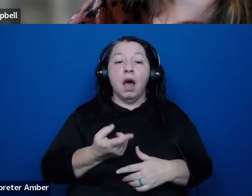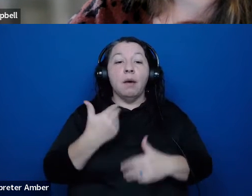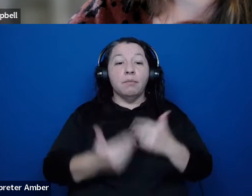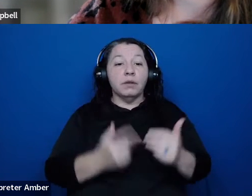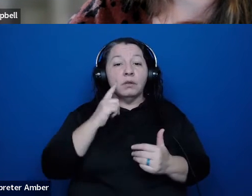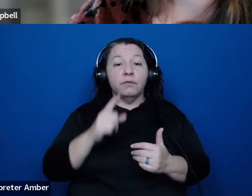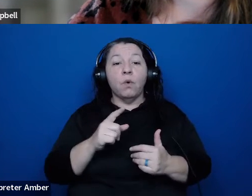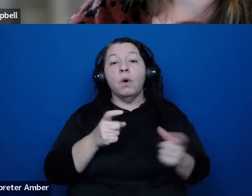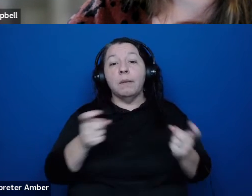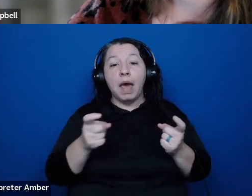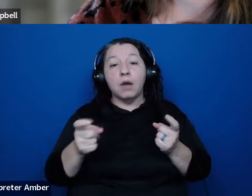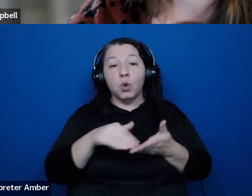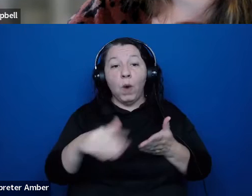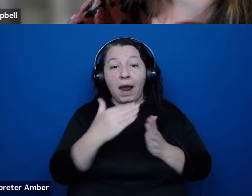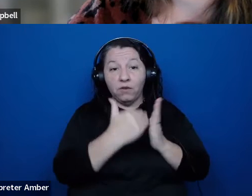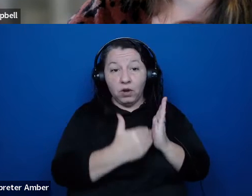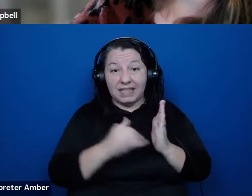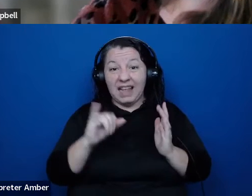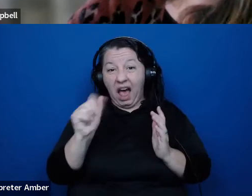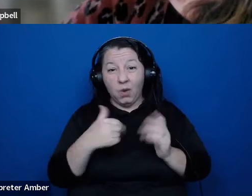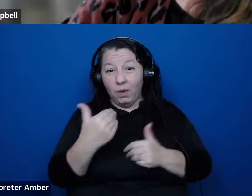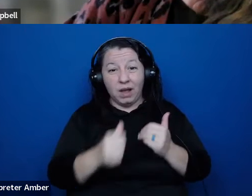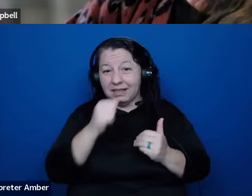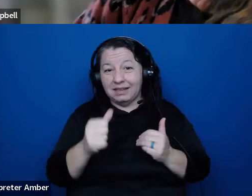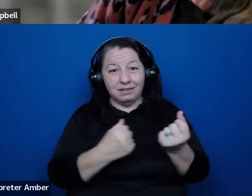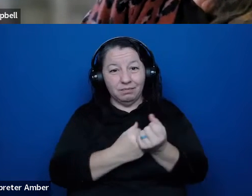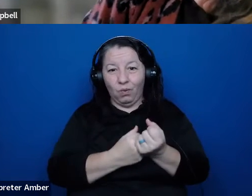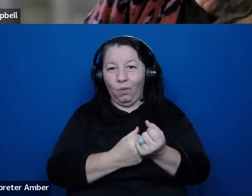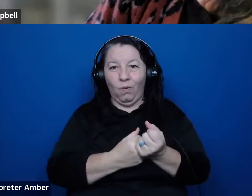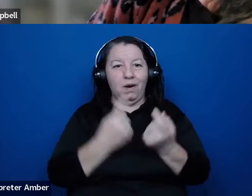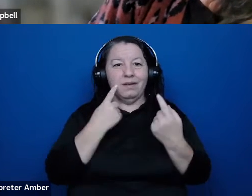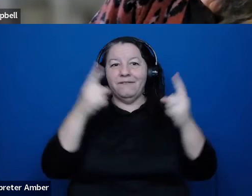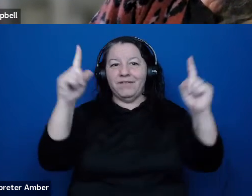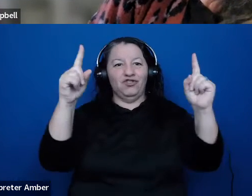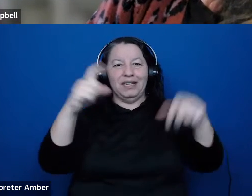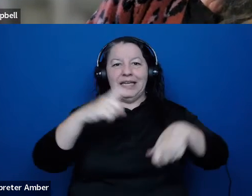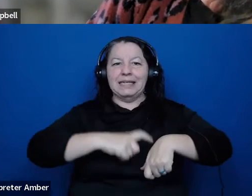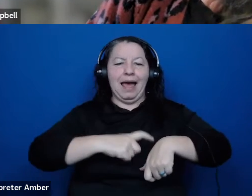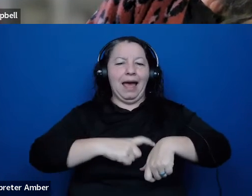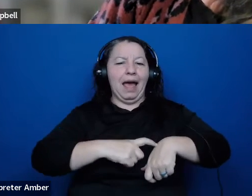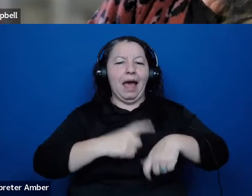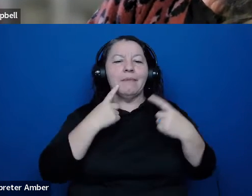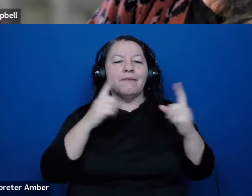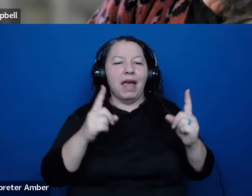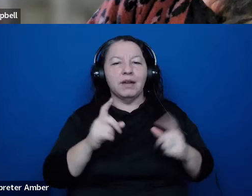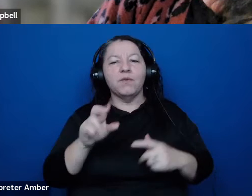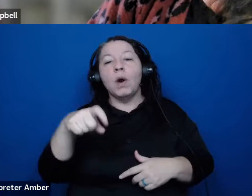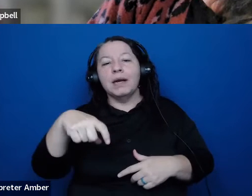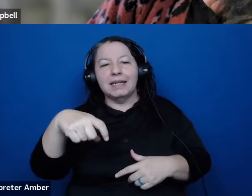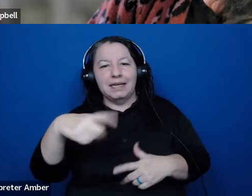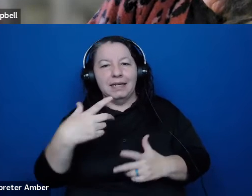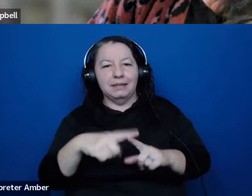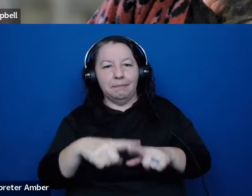waiting lists, does not support timely, efficient, or needs-based access to appropriate